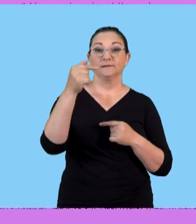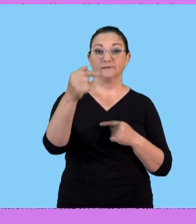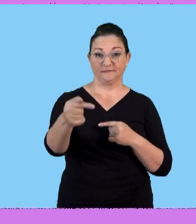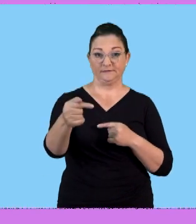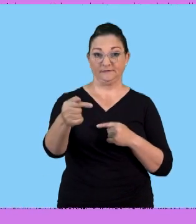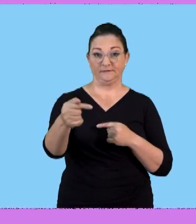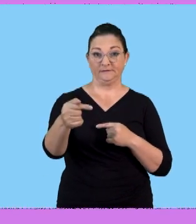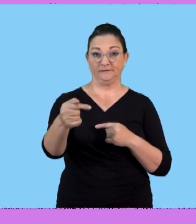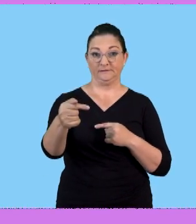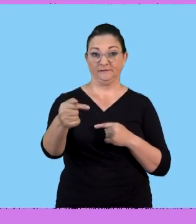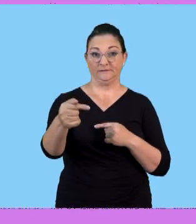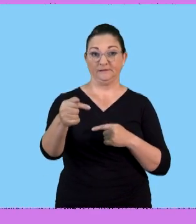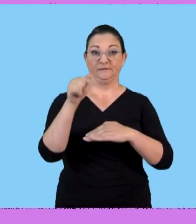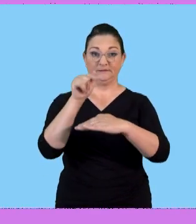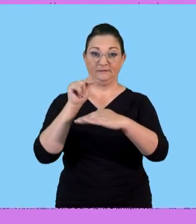distance